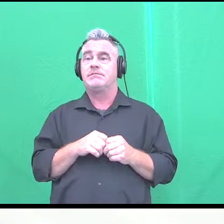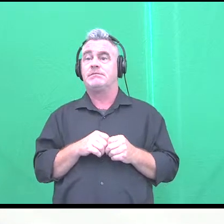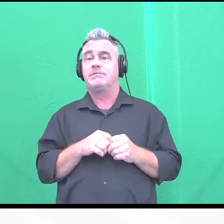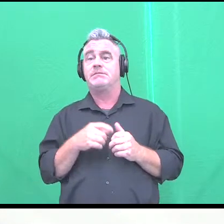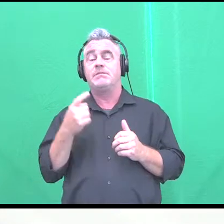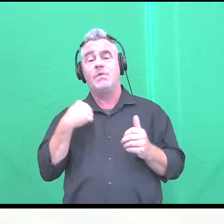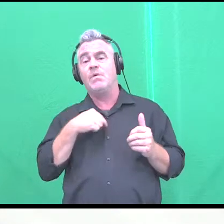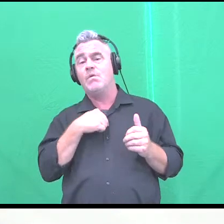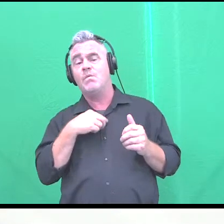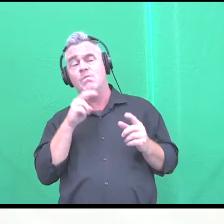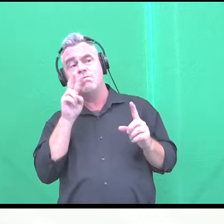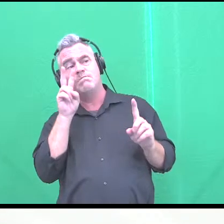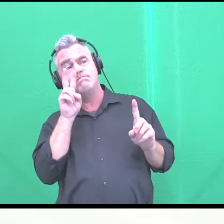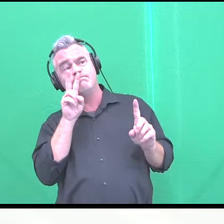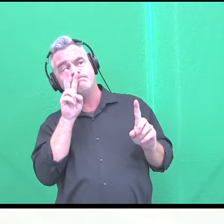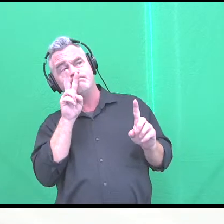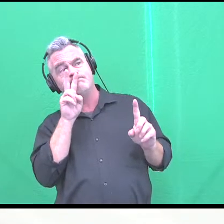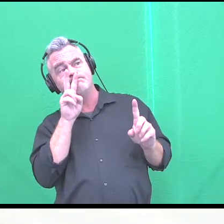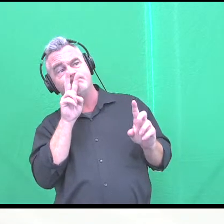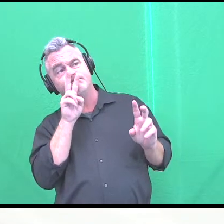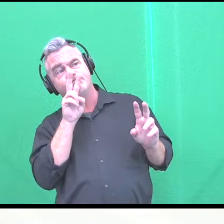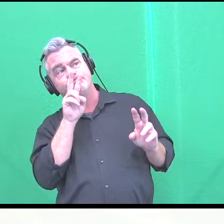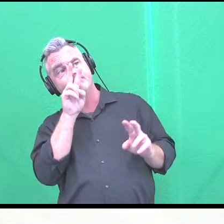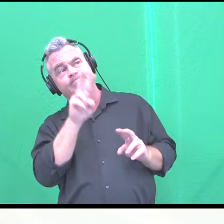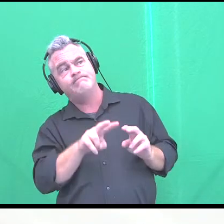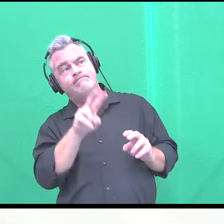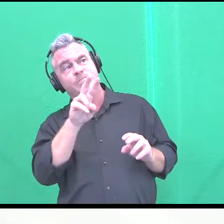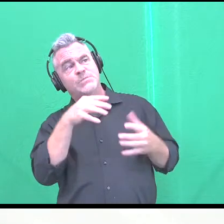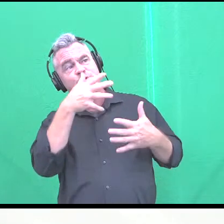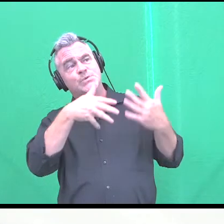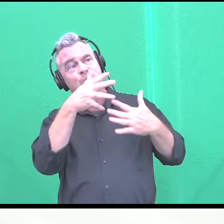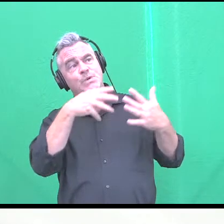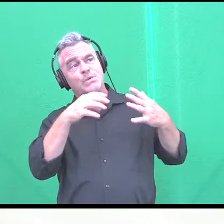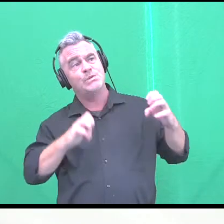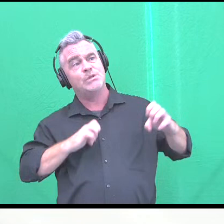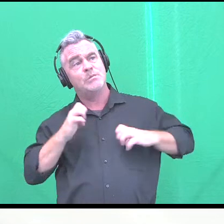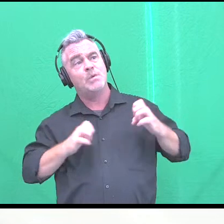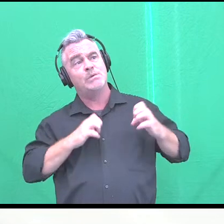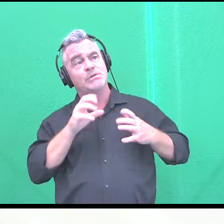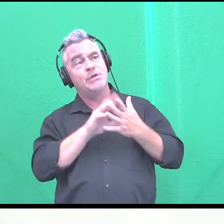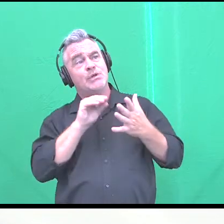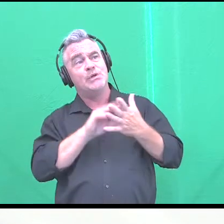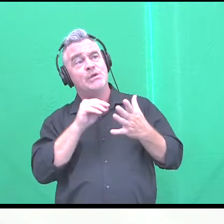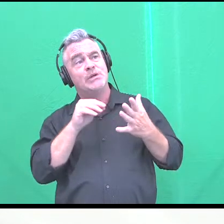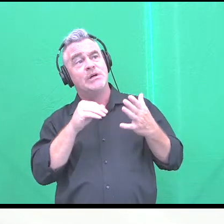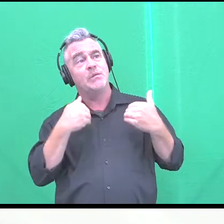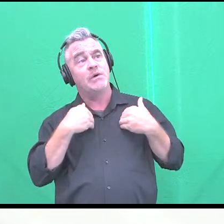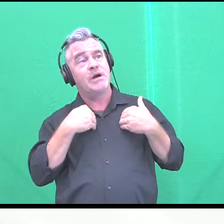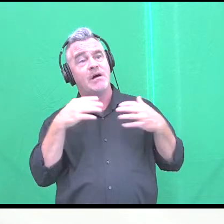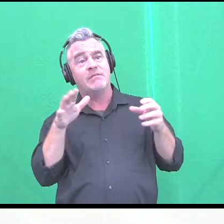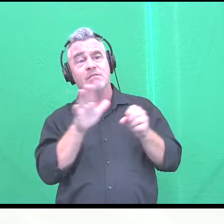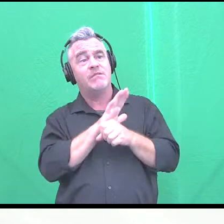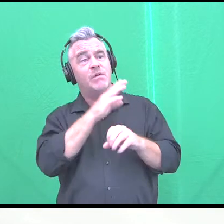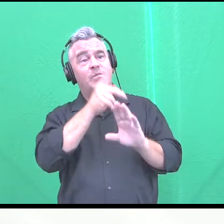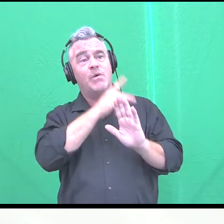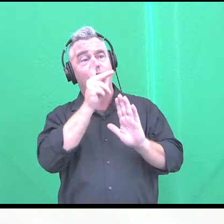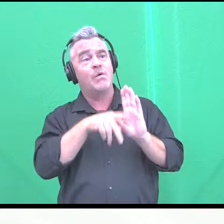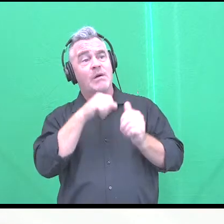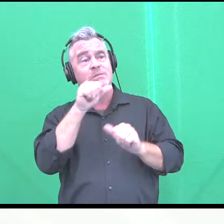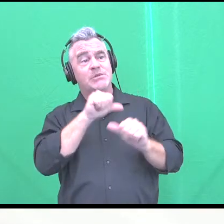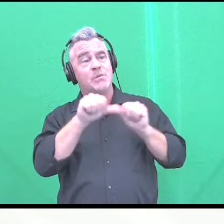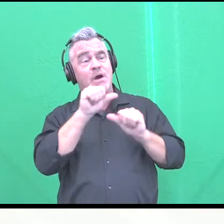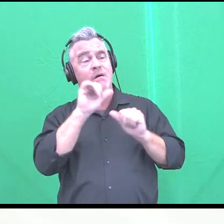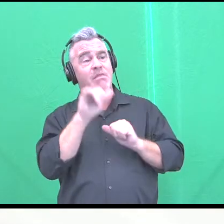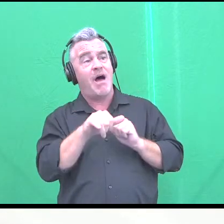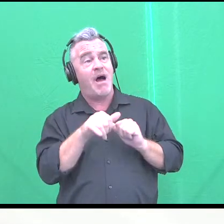do look at things like social emotional learning. We do look at and have entire programs around it. We look at